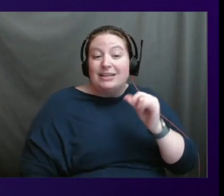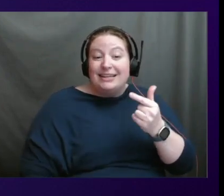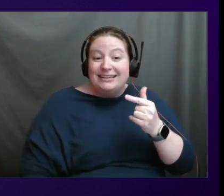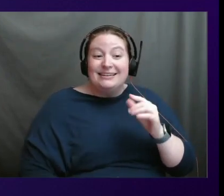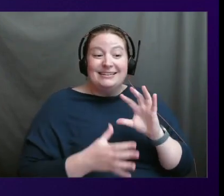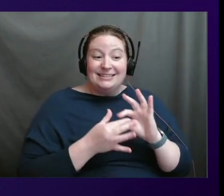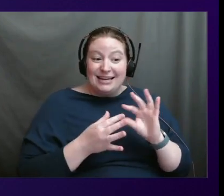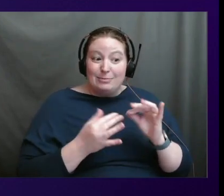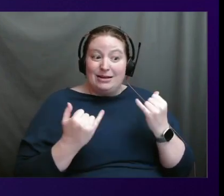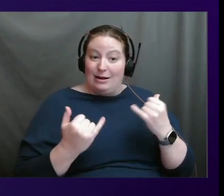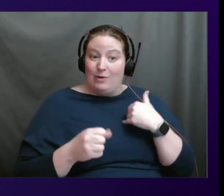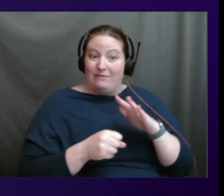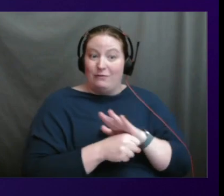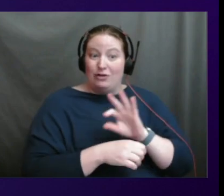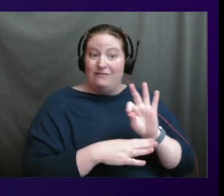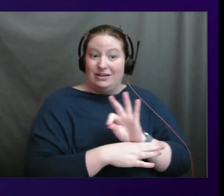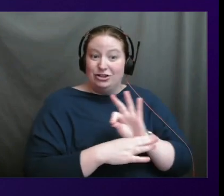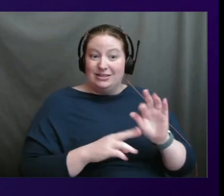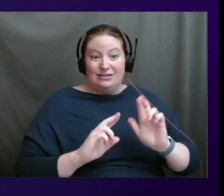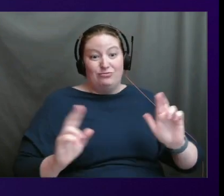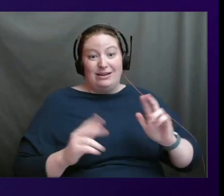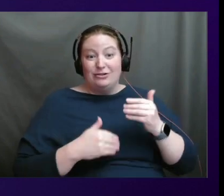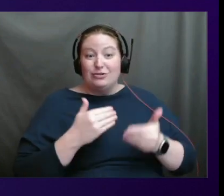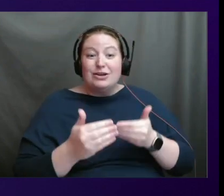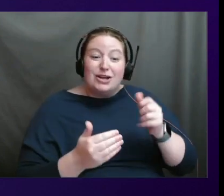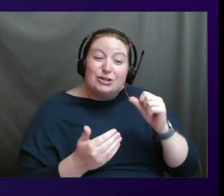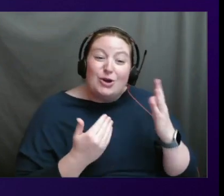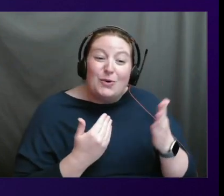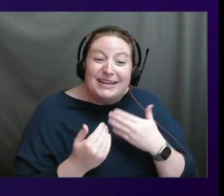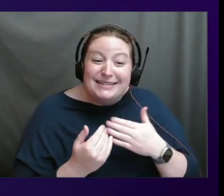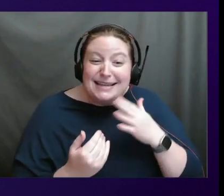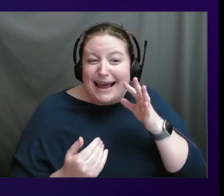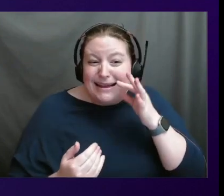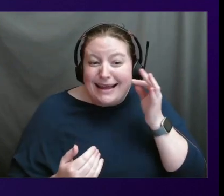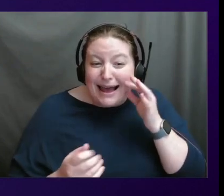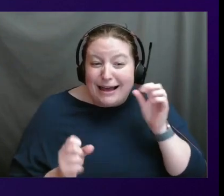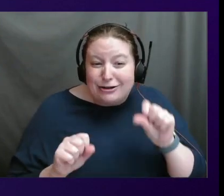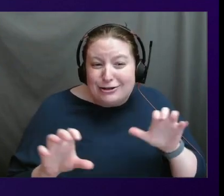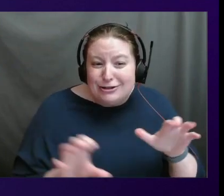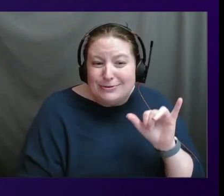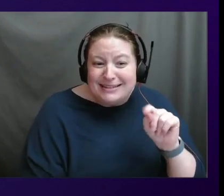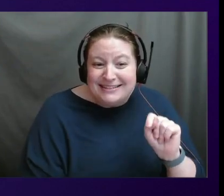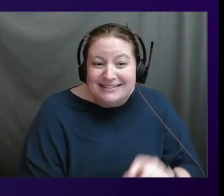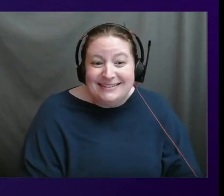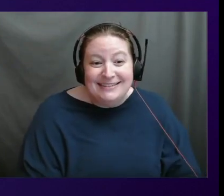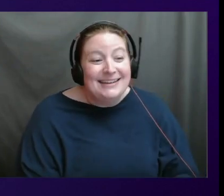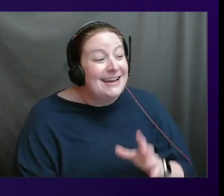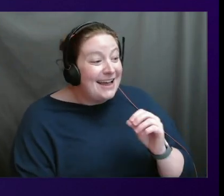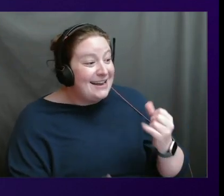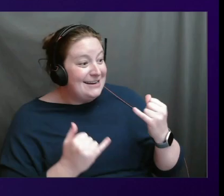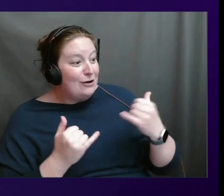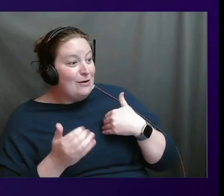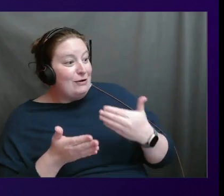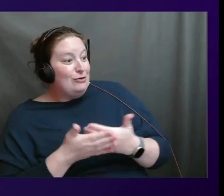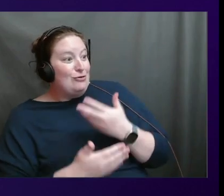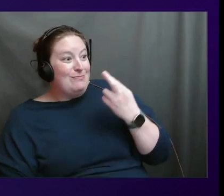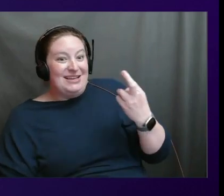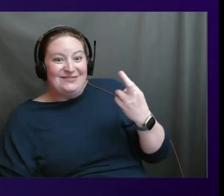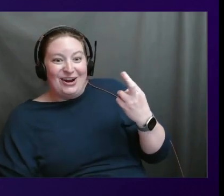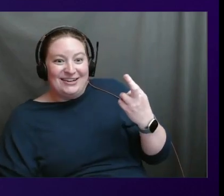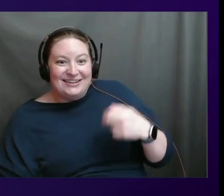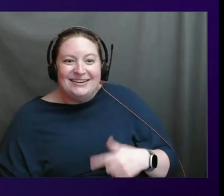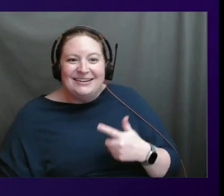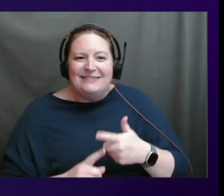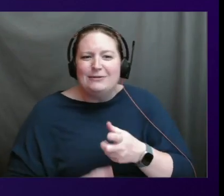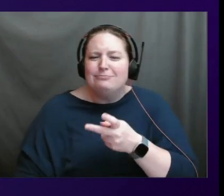to roll. So easy, even a cat could do it, you know? And you have a new best friend. Right, yeah. Out of you both, which one do you